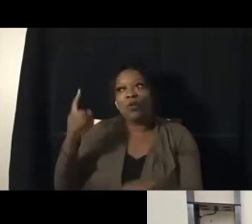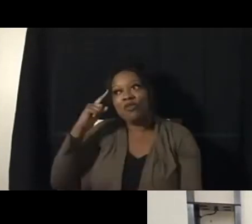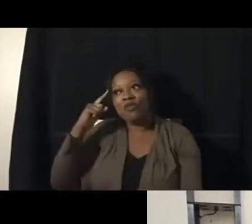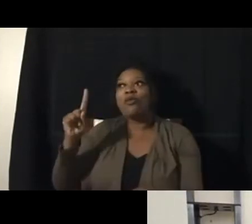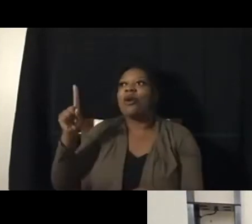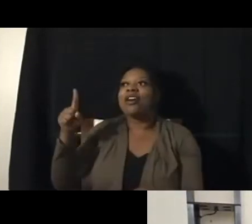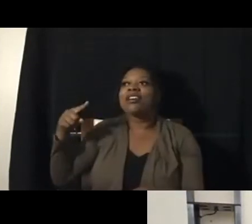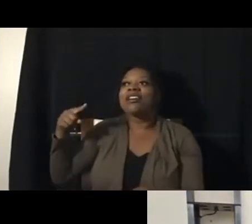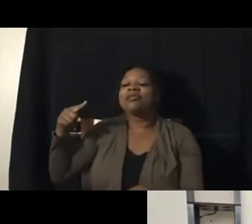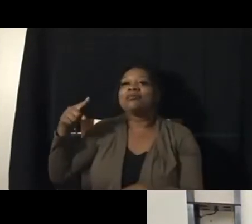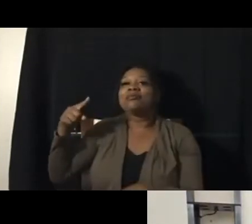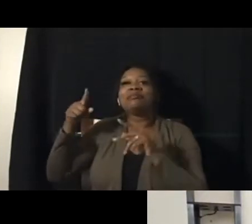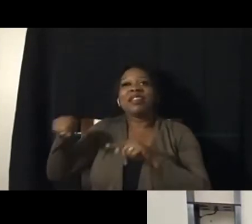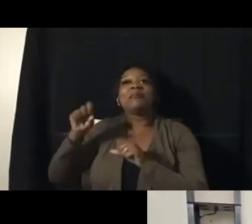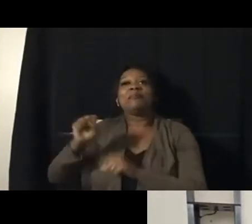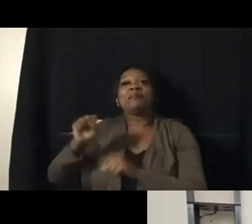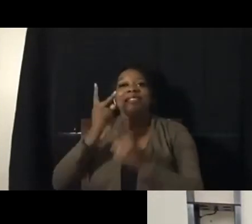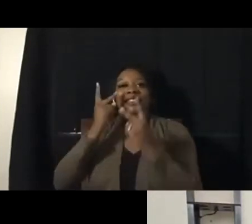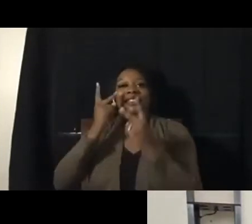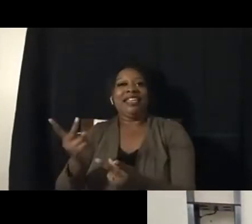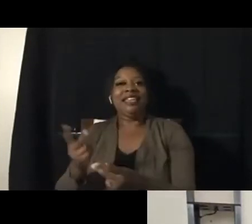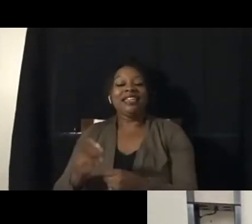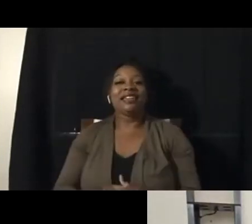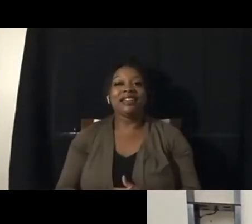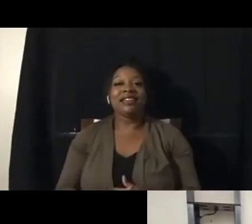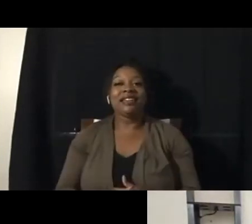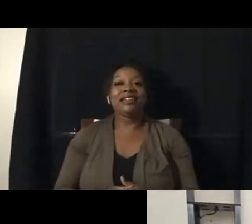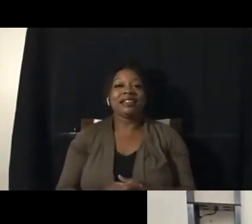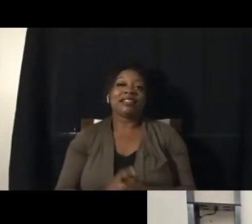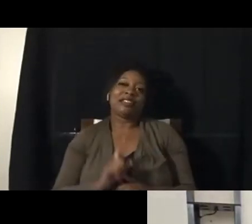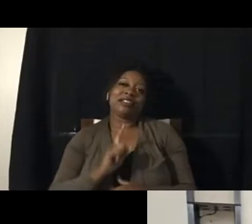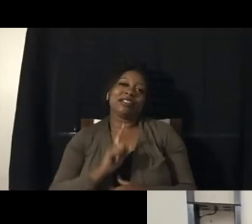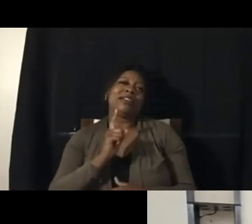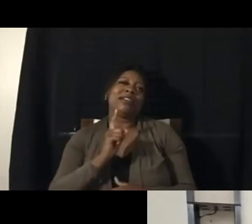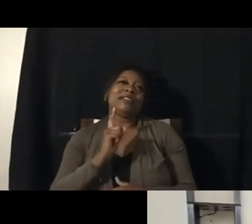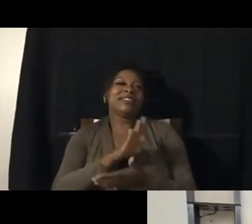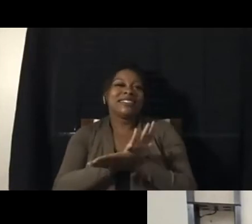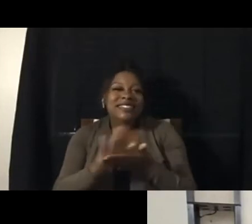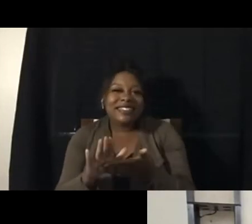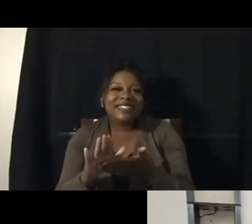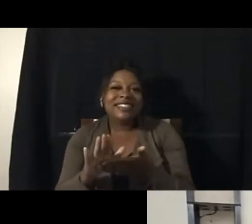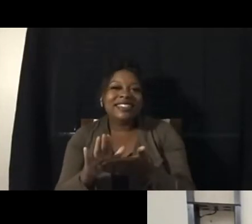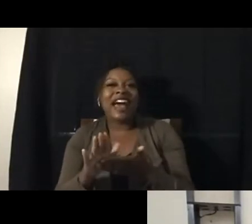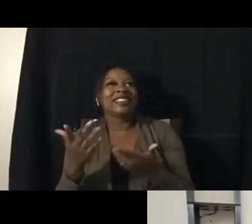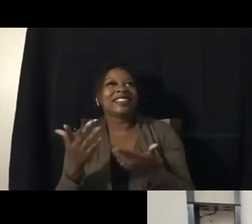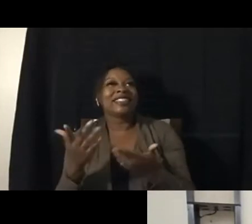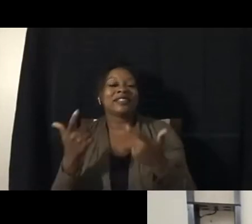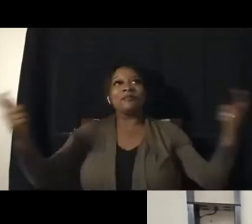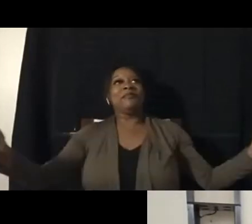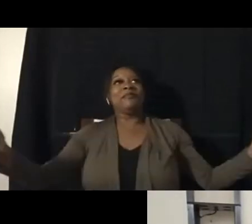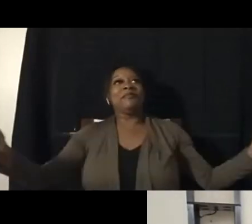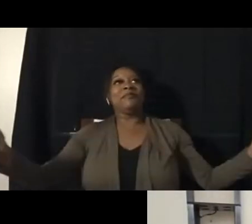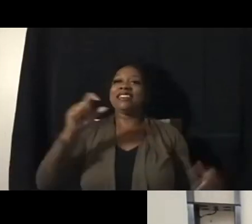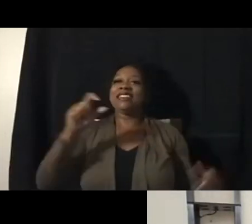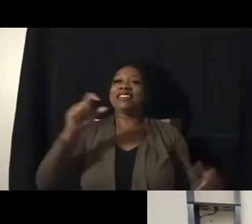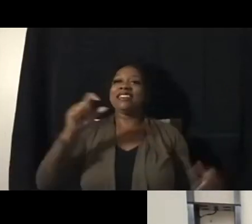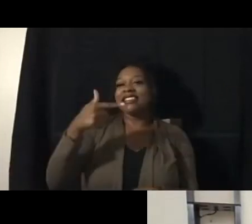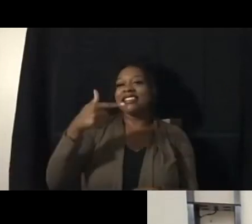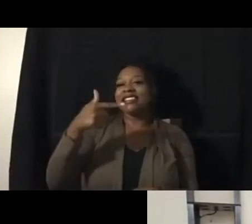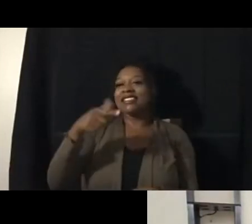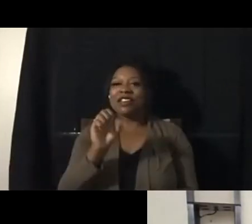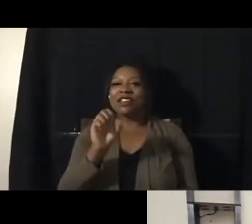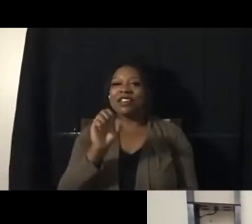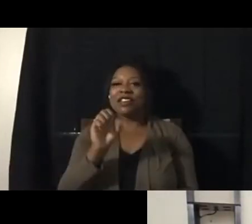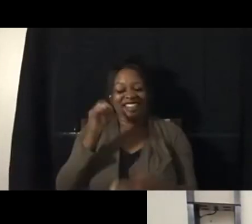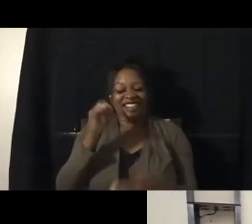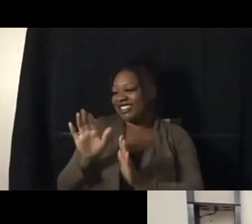And it's kind of, you know, it's kind of nice because it's a grand stage and you get to be like, well, you know, this is his moment. So I don't care if you